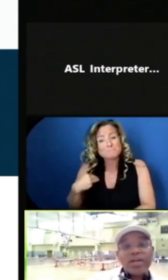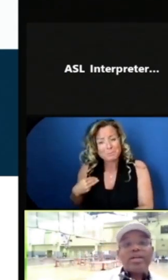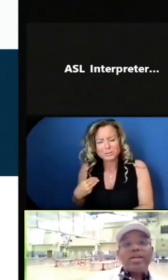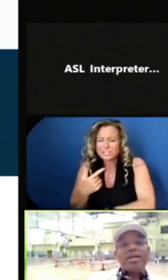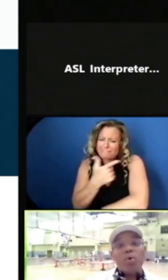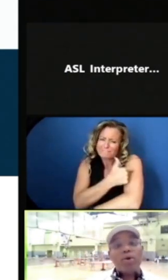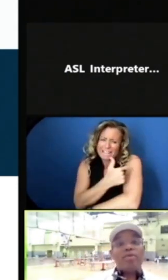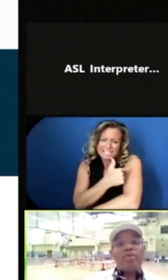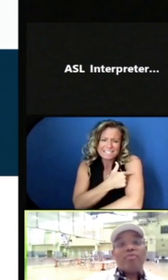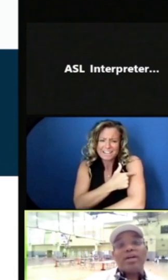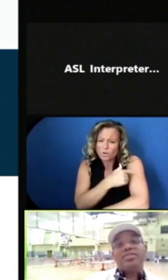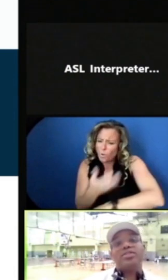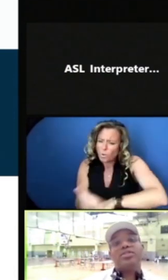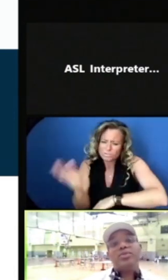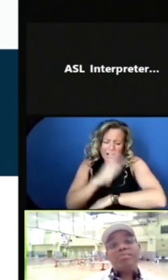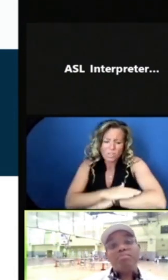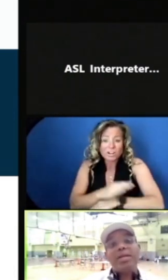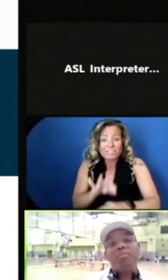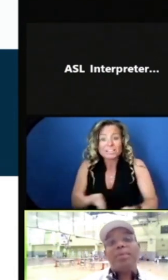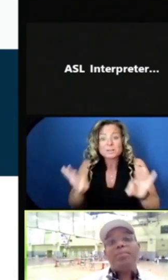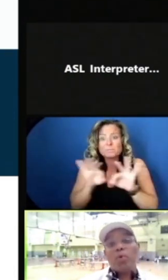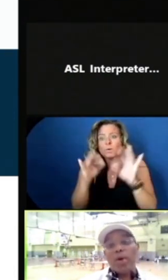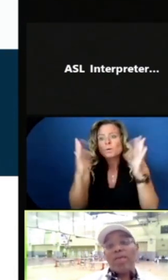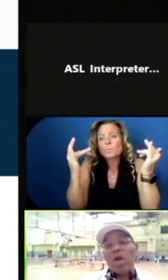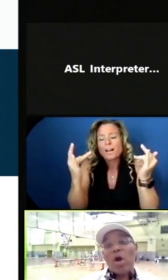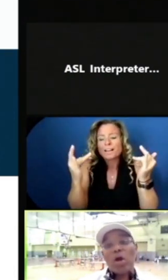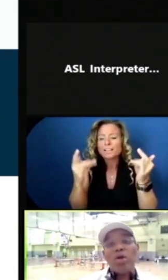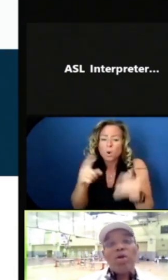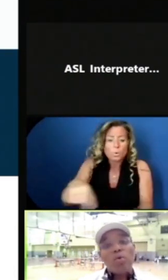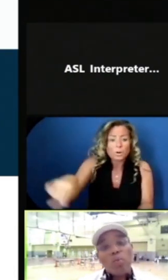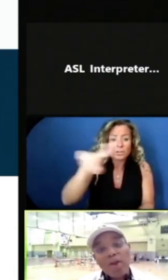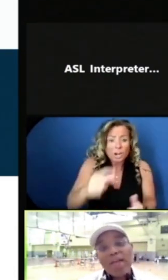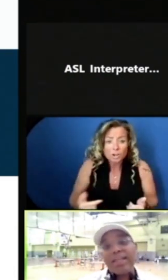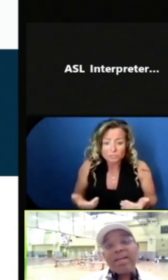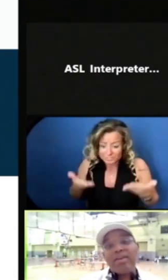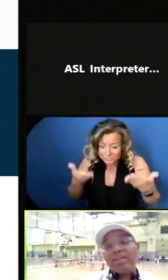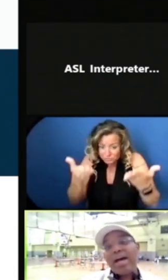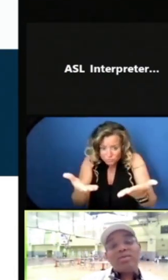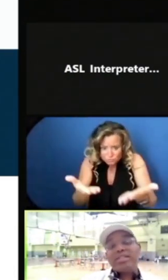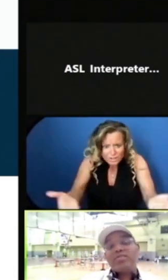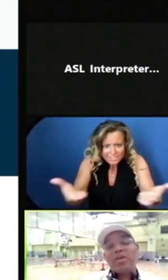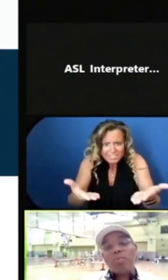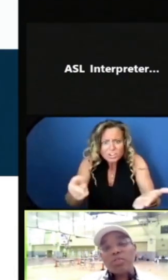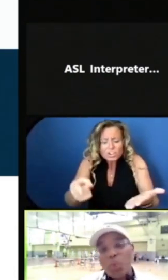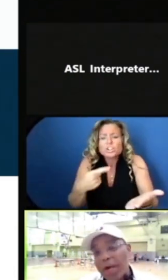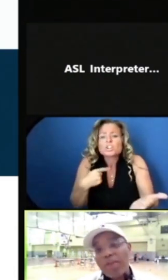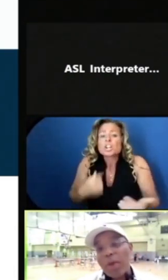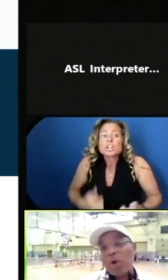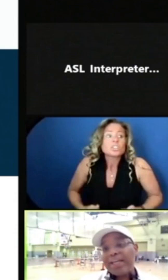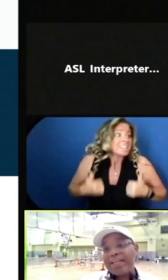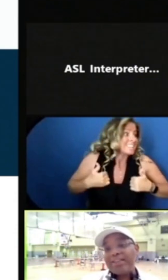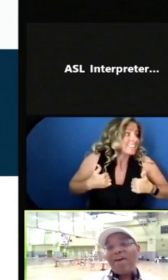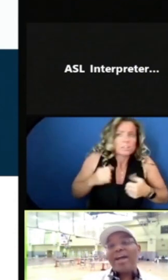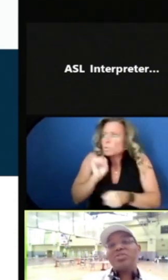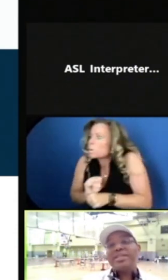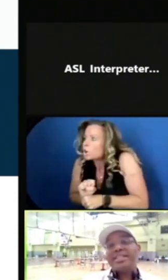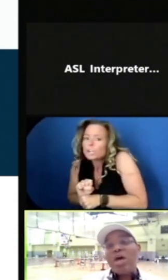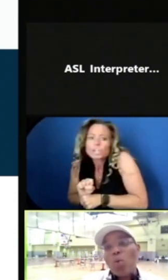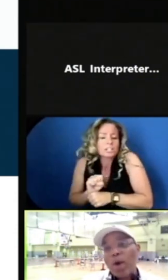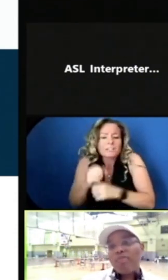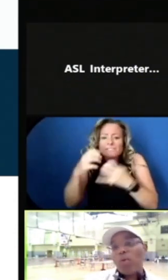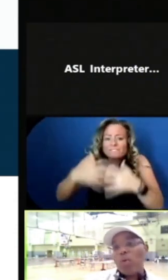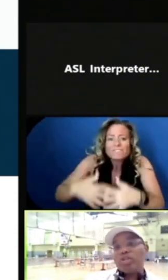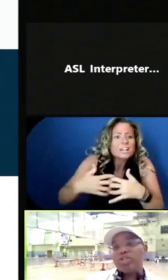that's very important for us to do, is meet people where they are, where they live in the housing developments, where they work in the